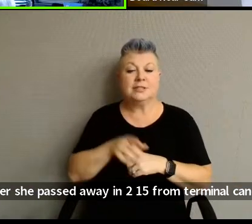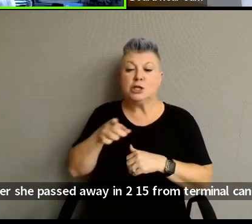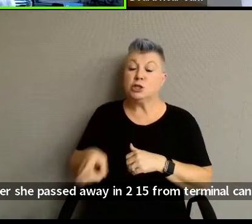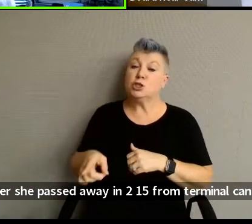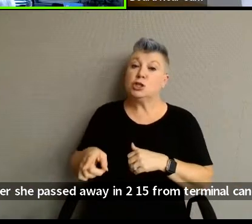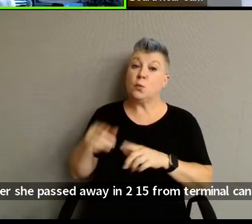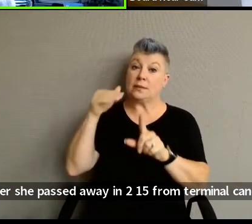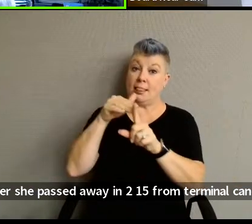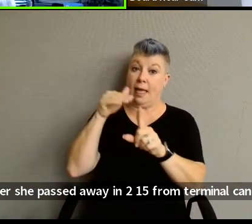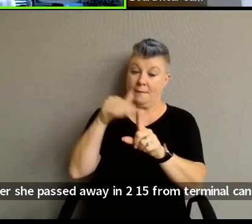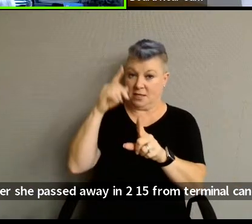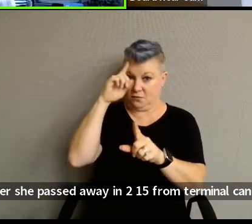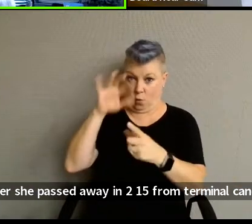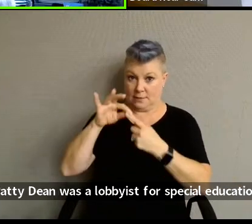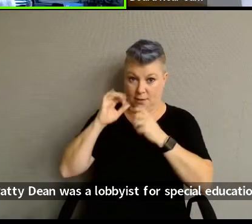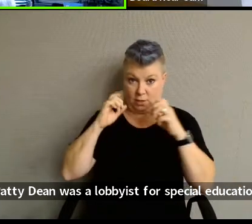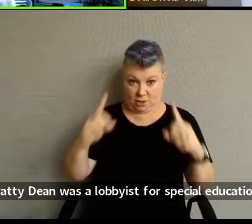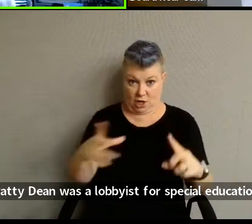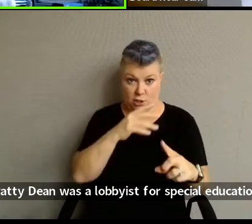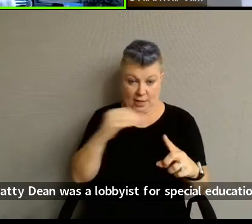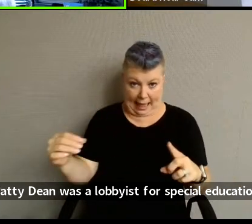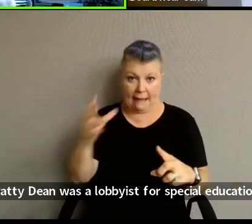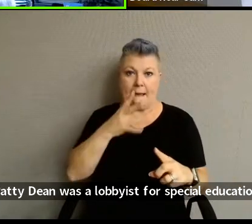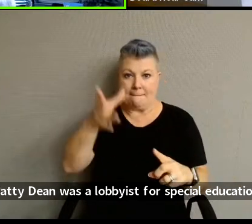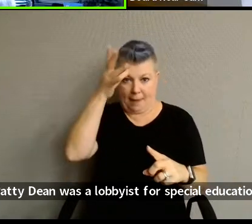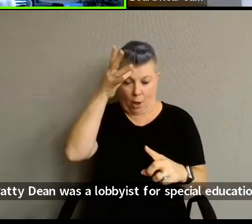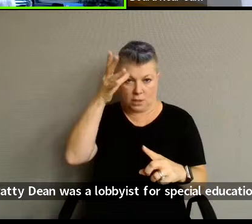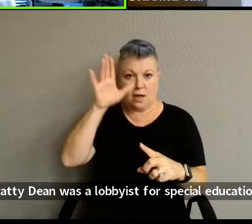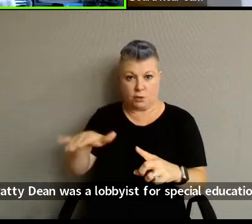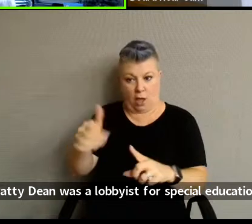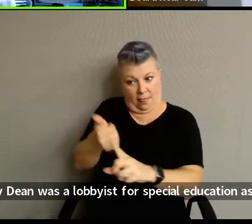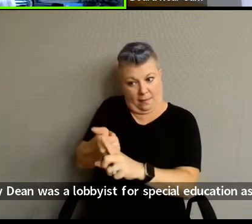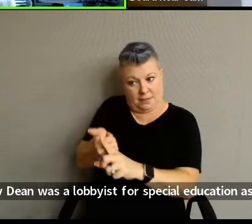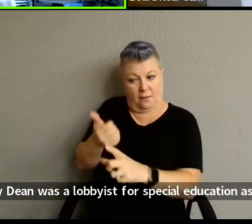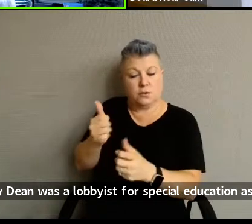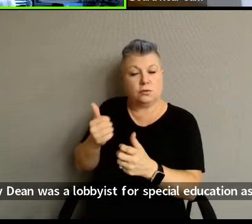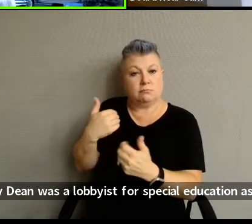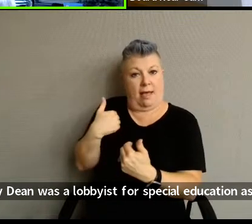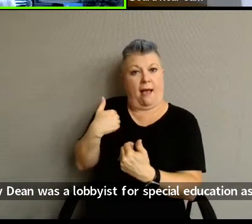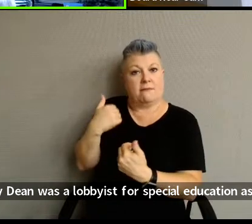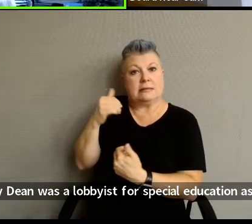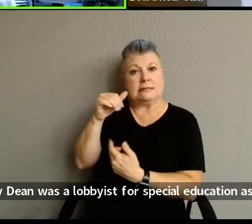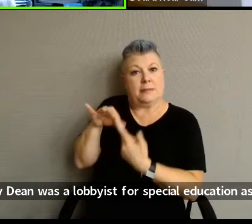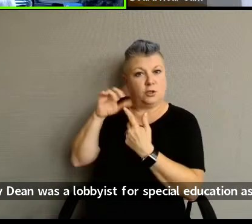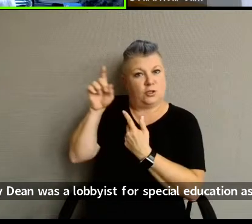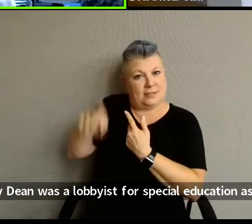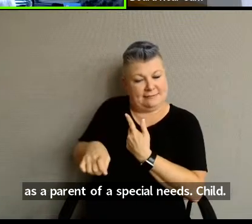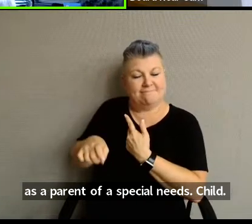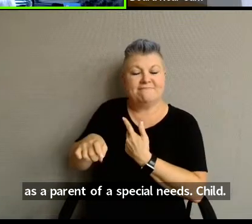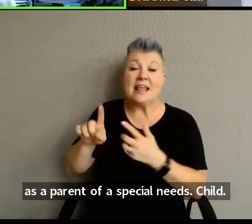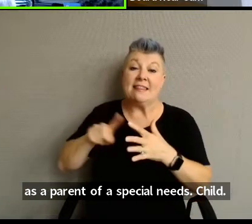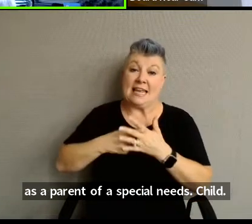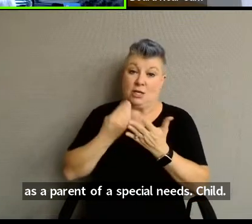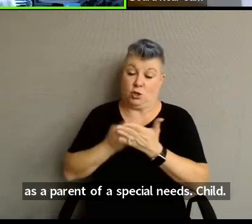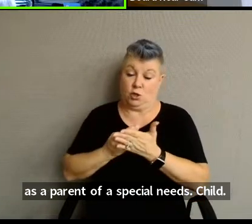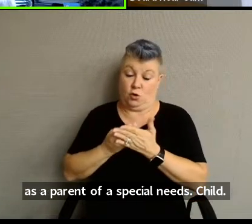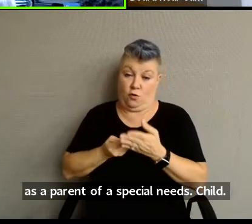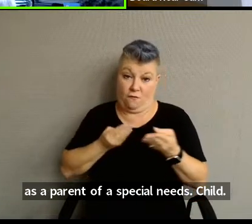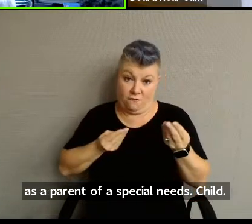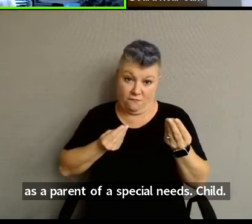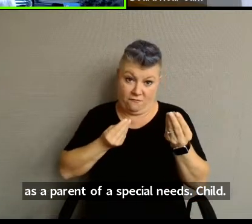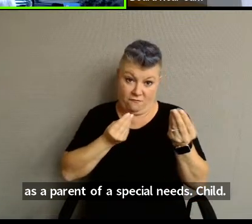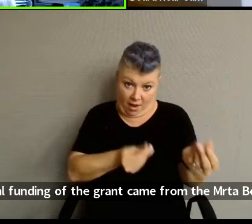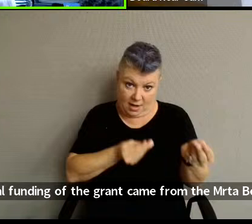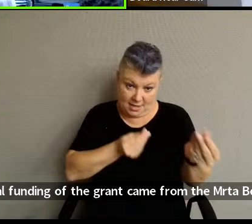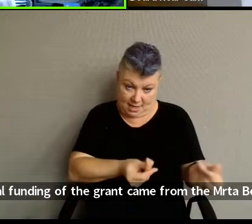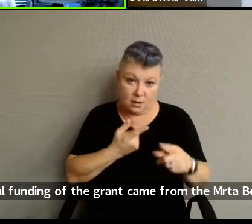for special education, as well as a parent of a special needs child. Initial funding of the grant came from the MRTA Board of